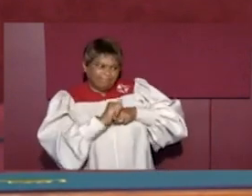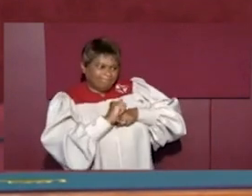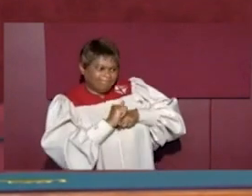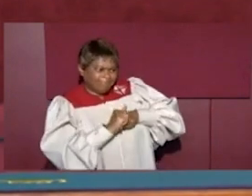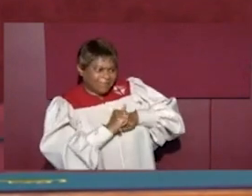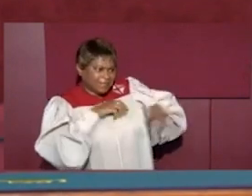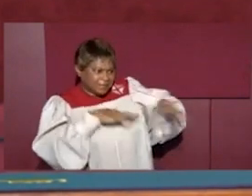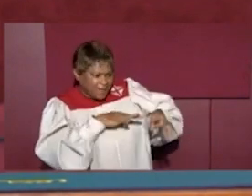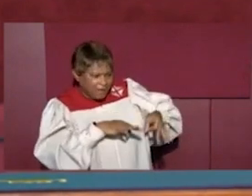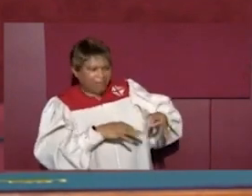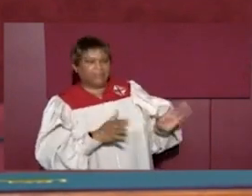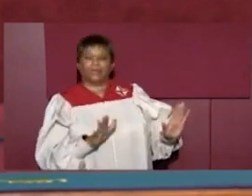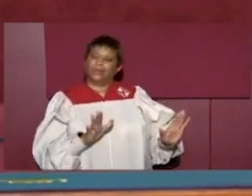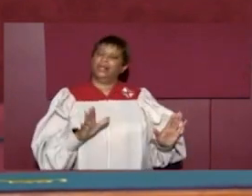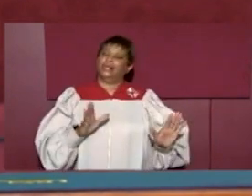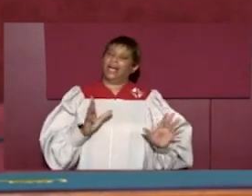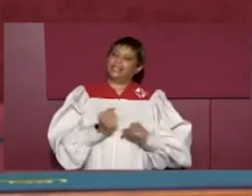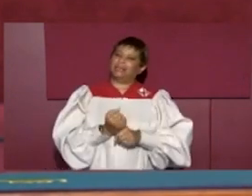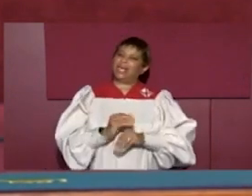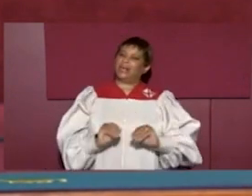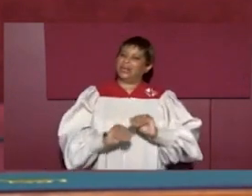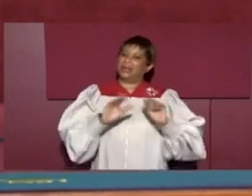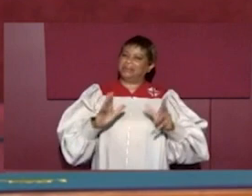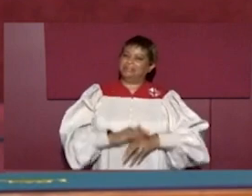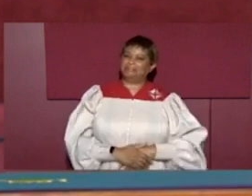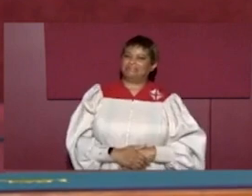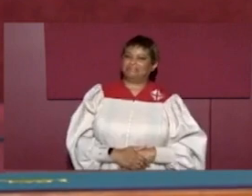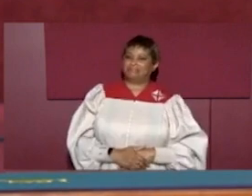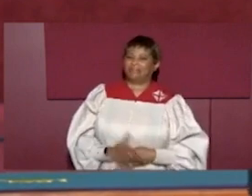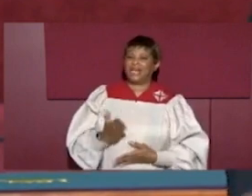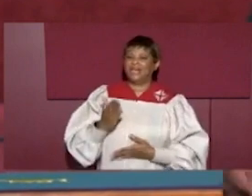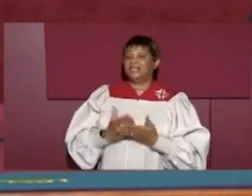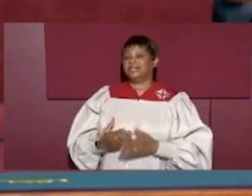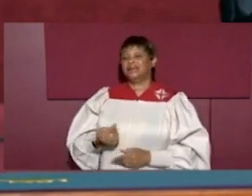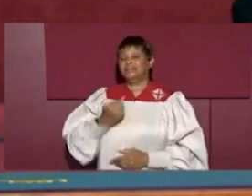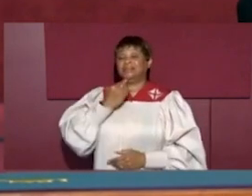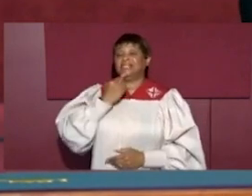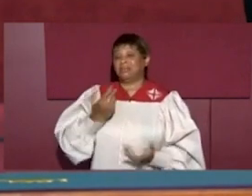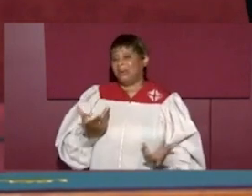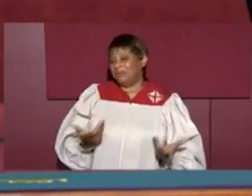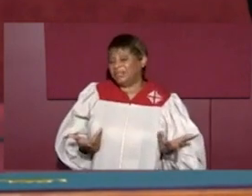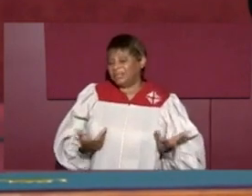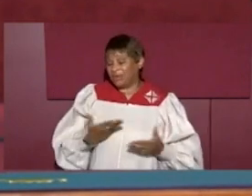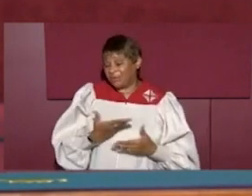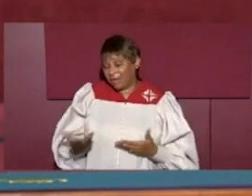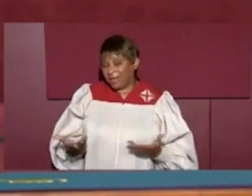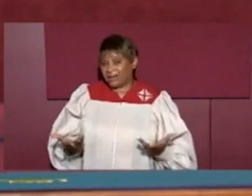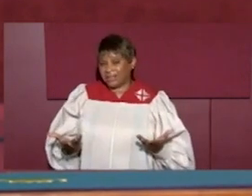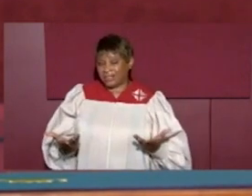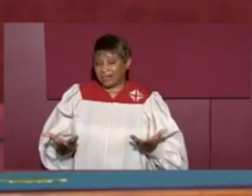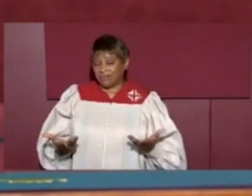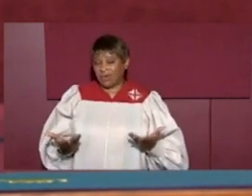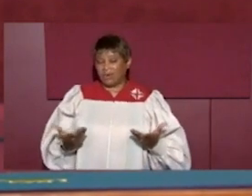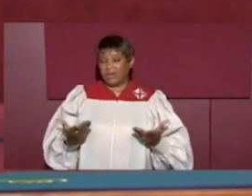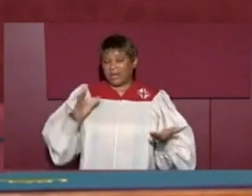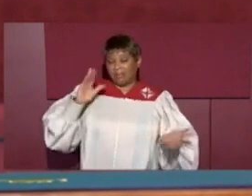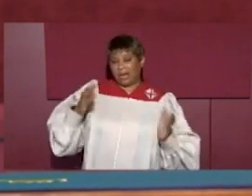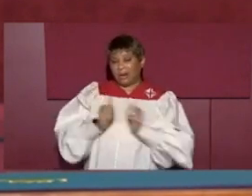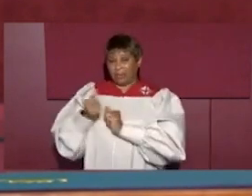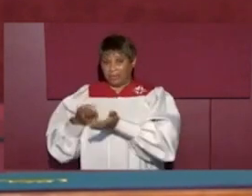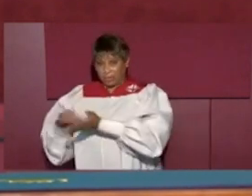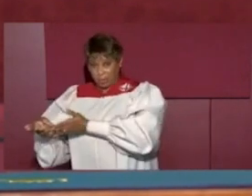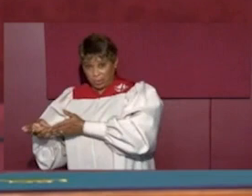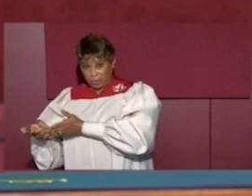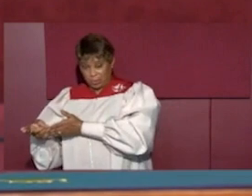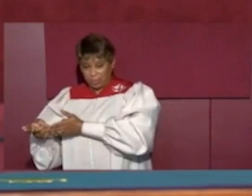Amen. But listen, some disappointments, we have, some things, when we reconcile it with the truth, we're going to realize